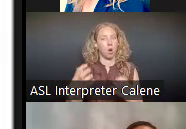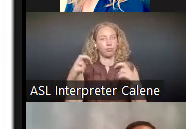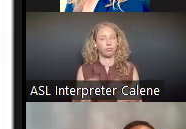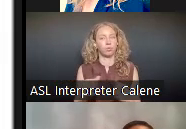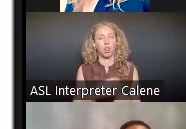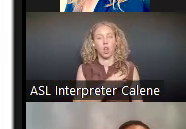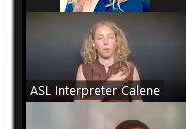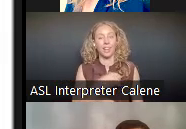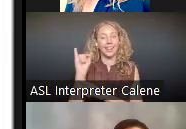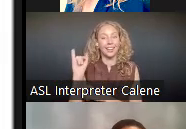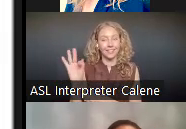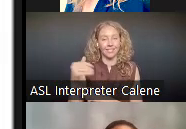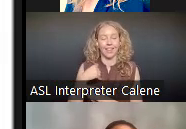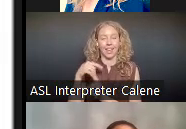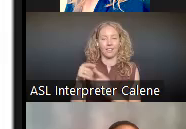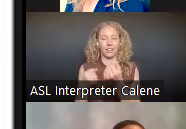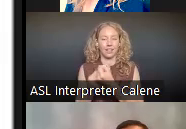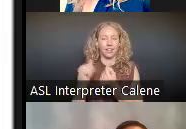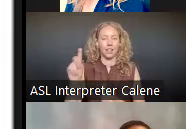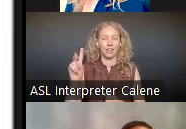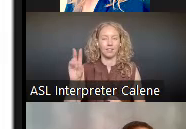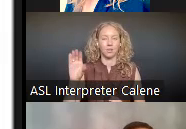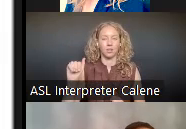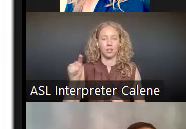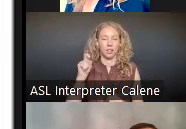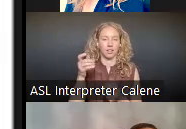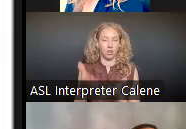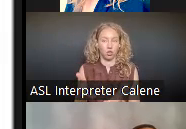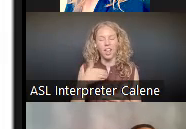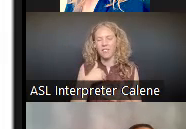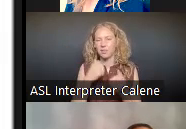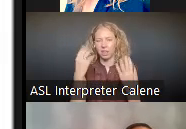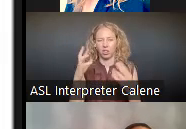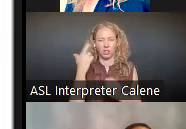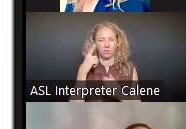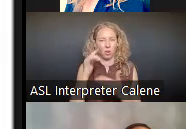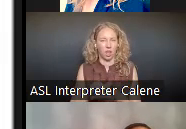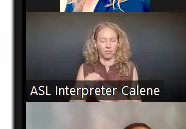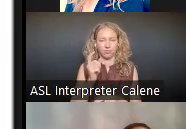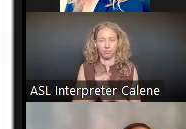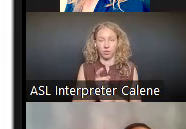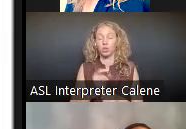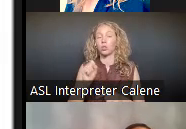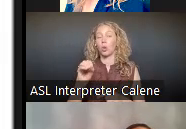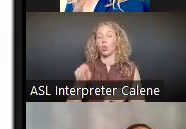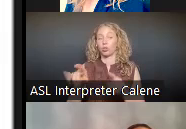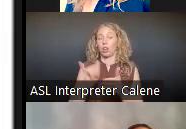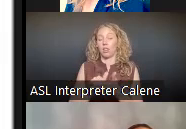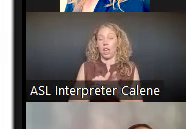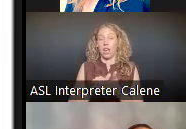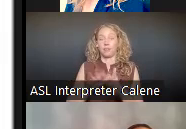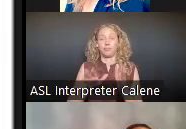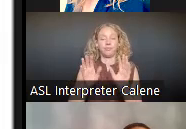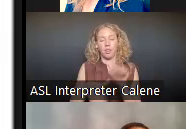long as there's an advocate present. And that is for a variety of reasons, right? So during that follow-up meeting,